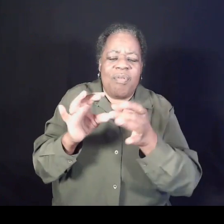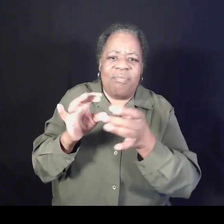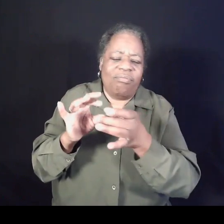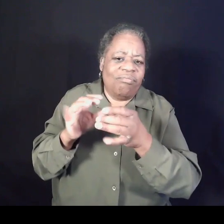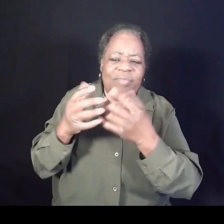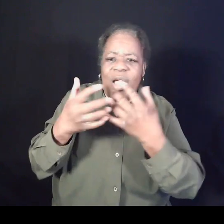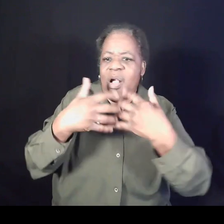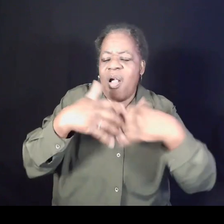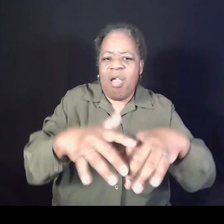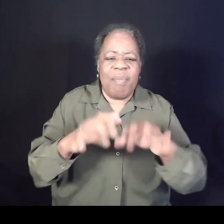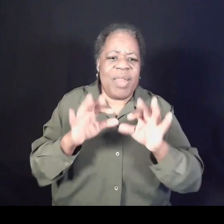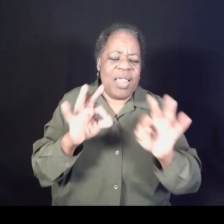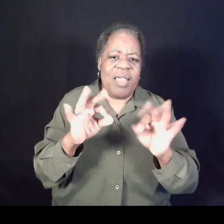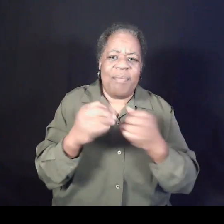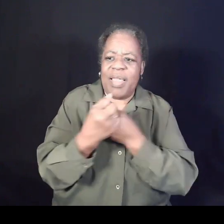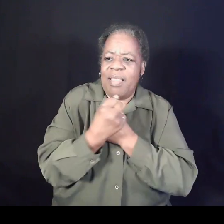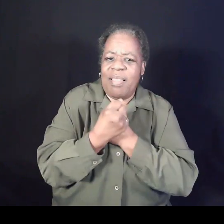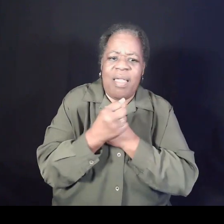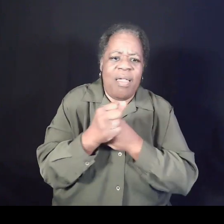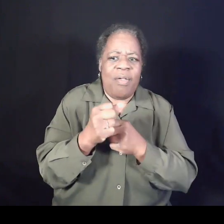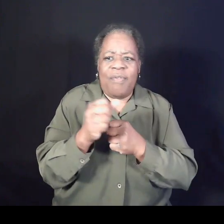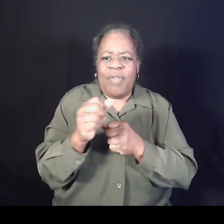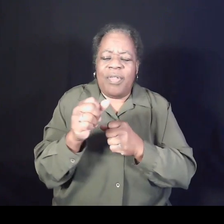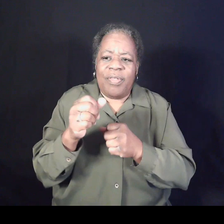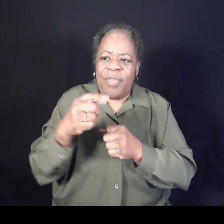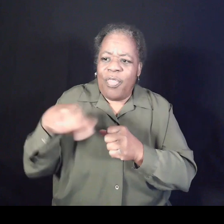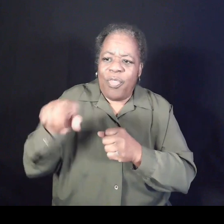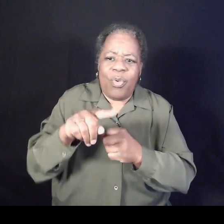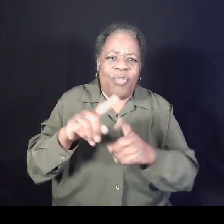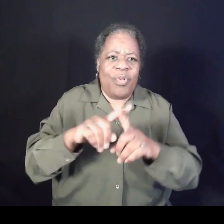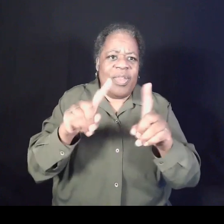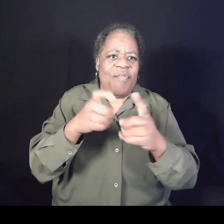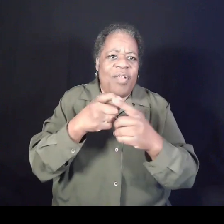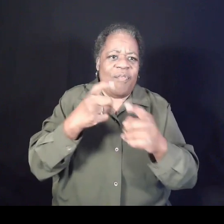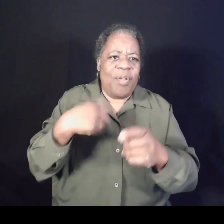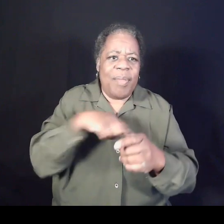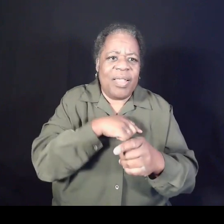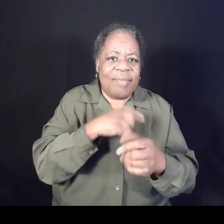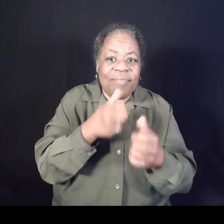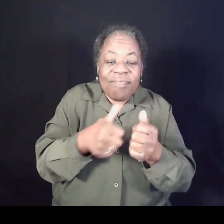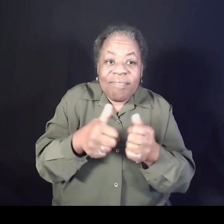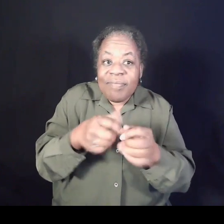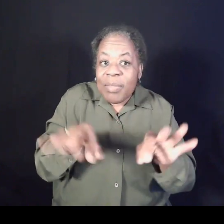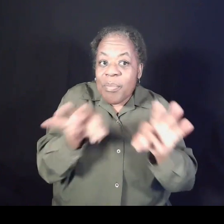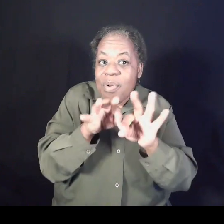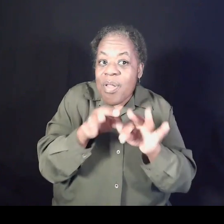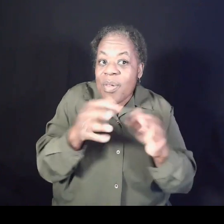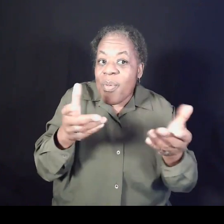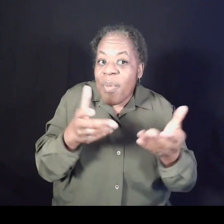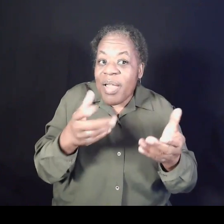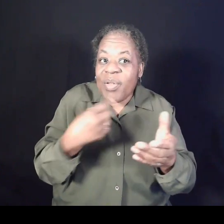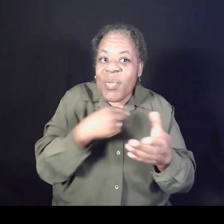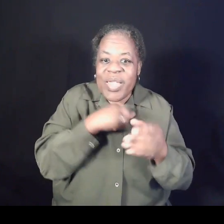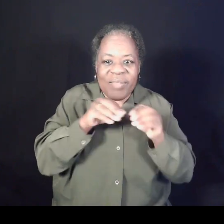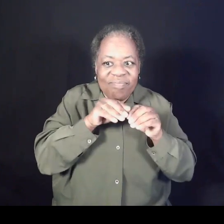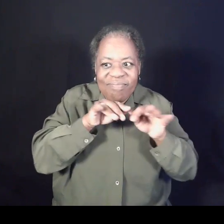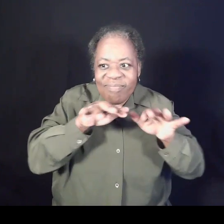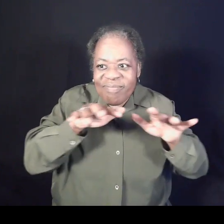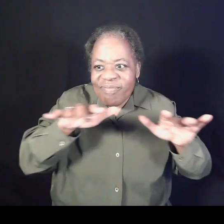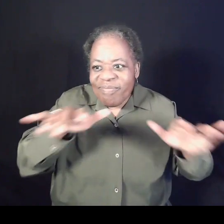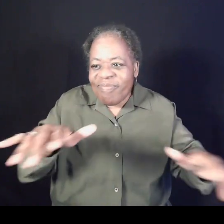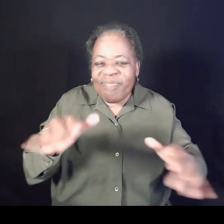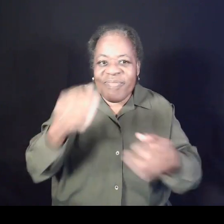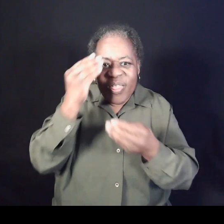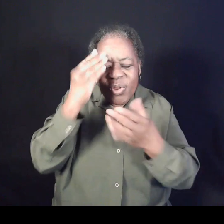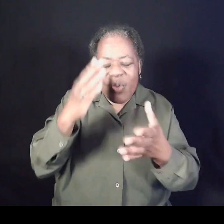our enemies and those who are different from us. And most importantly, we can spread the news about the Prince